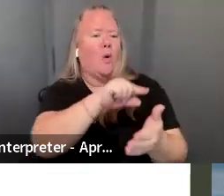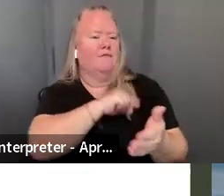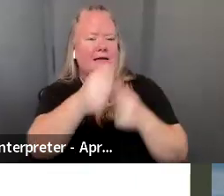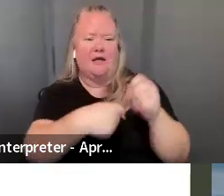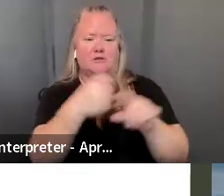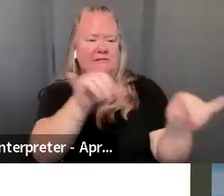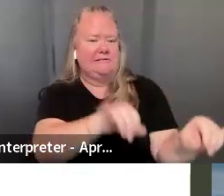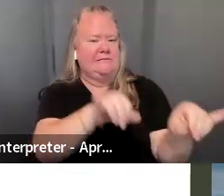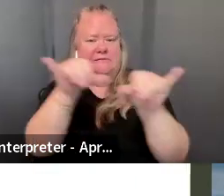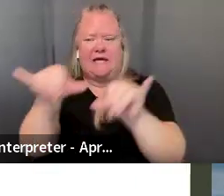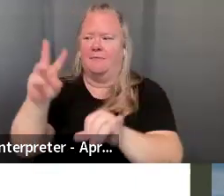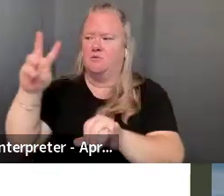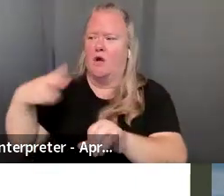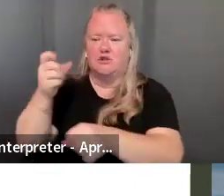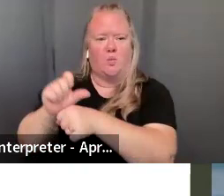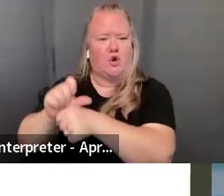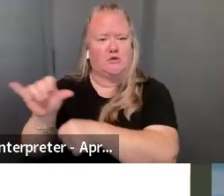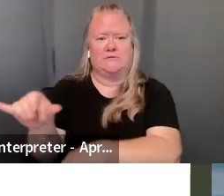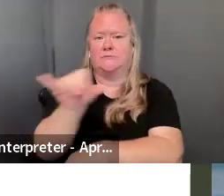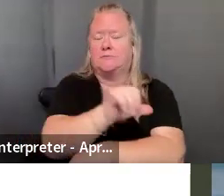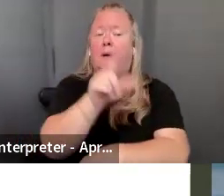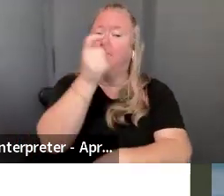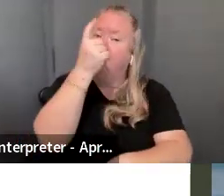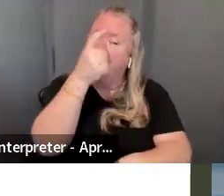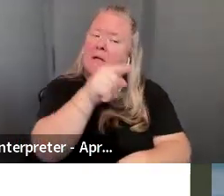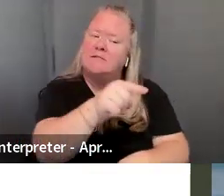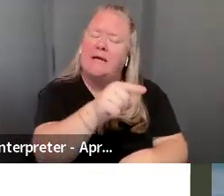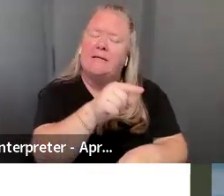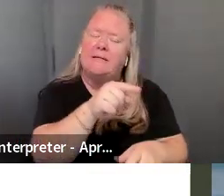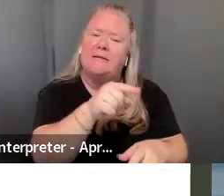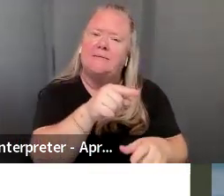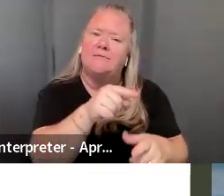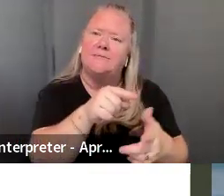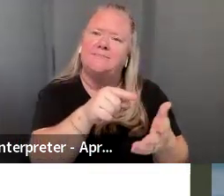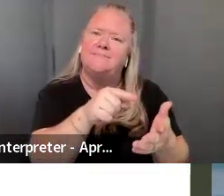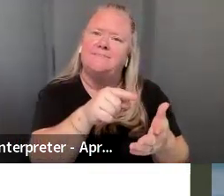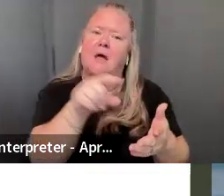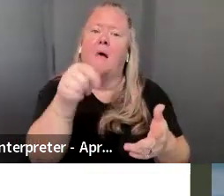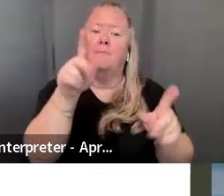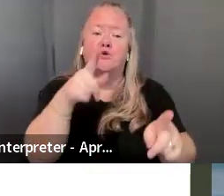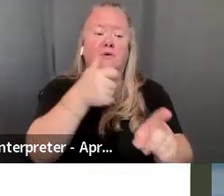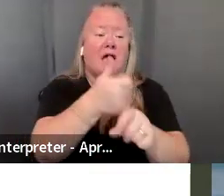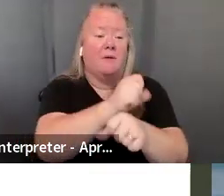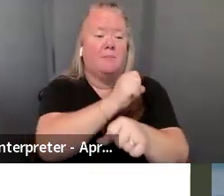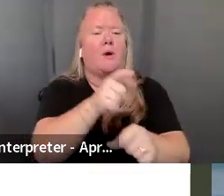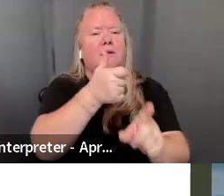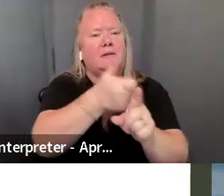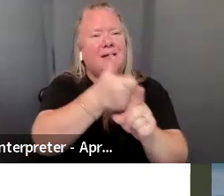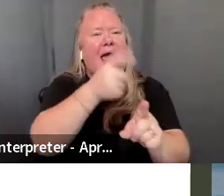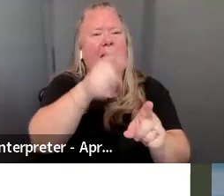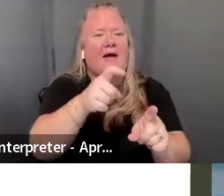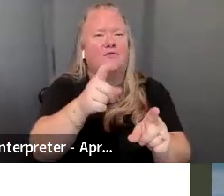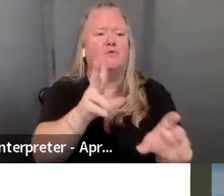just like Washington workers. But it is something that someone who is self-employed will have to